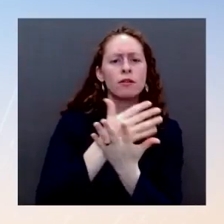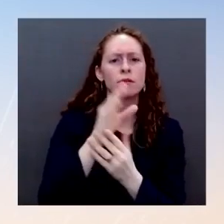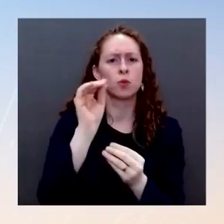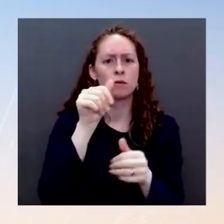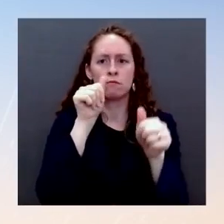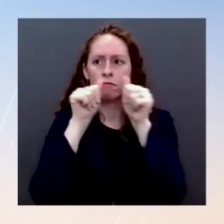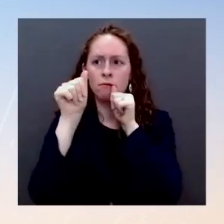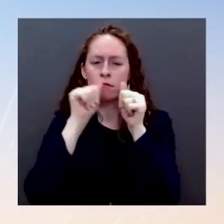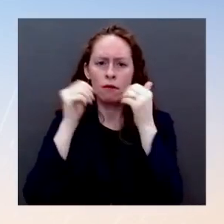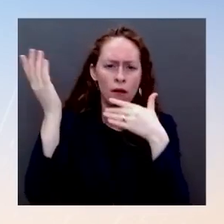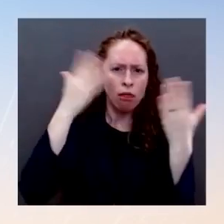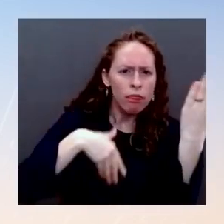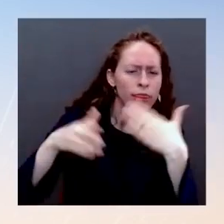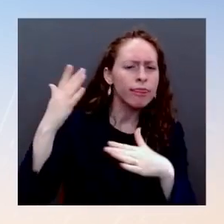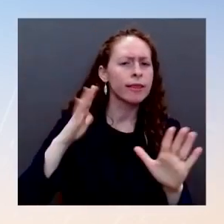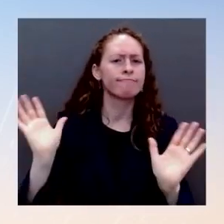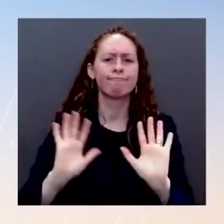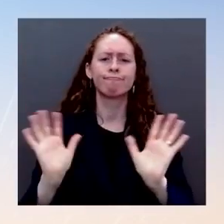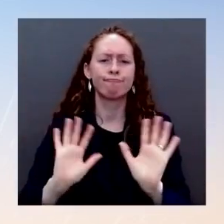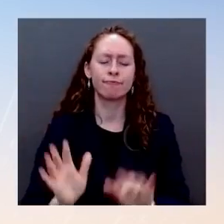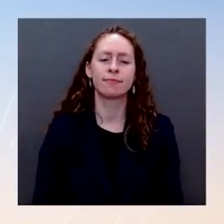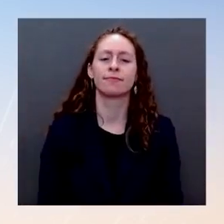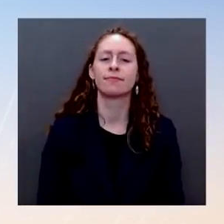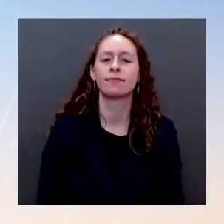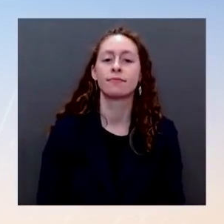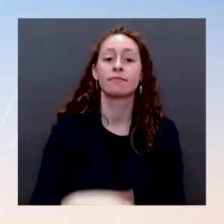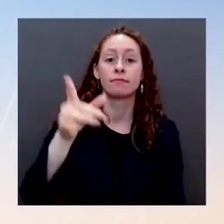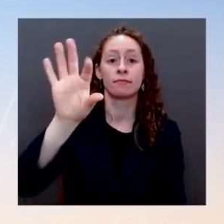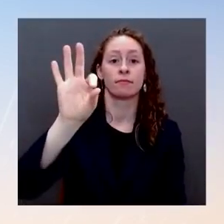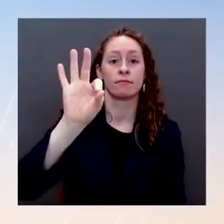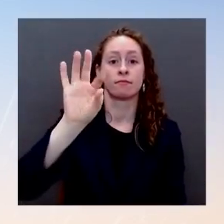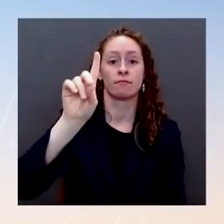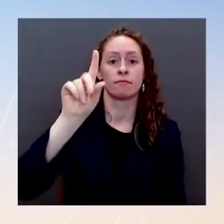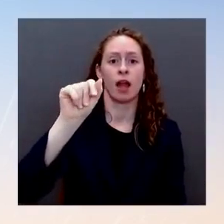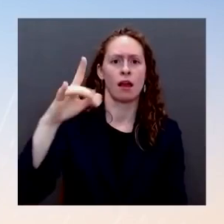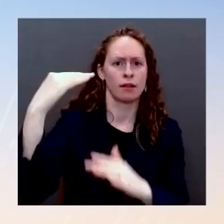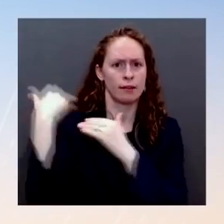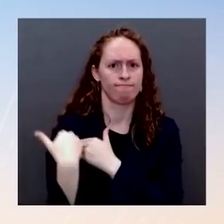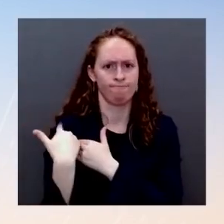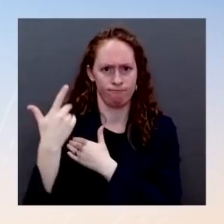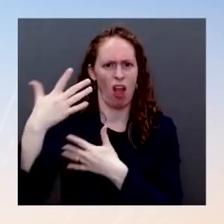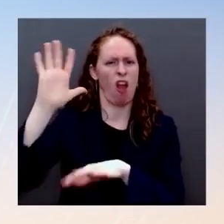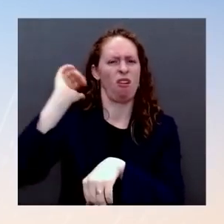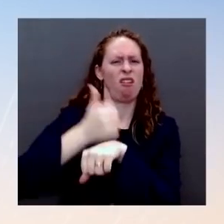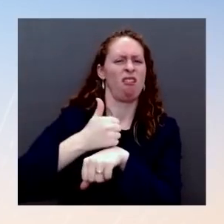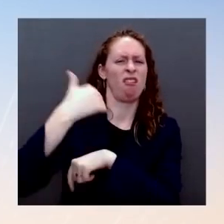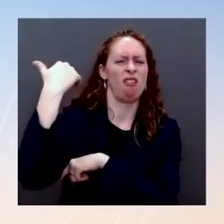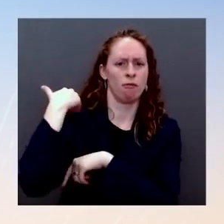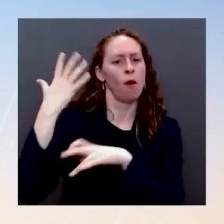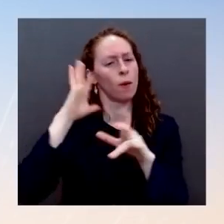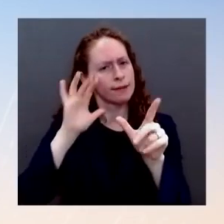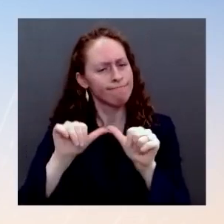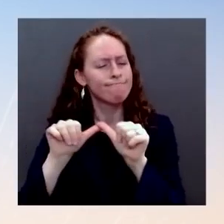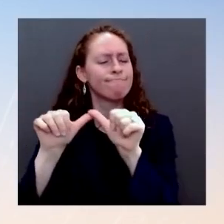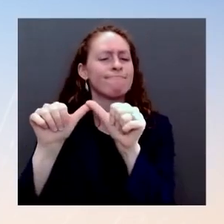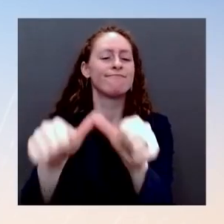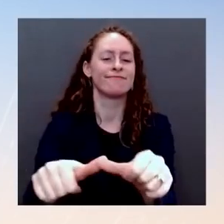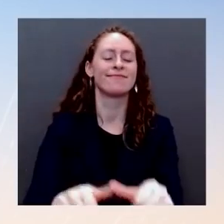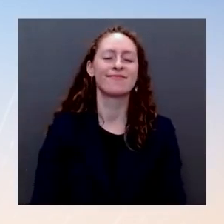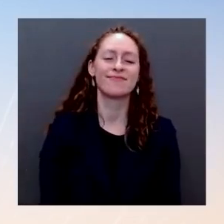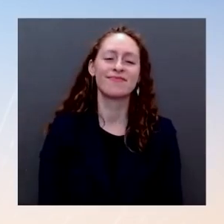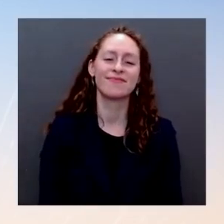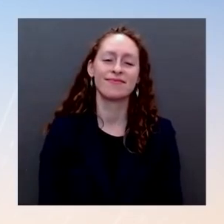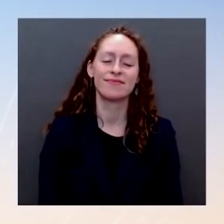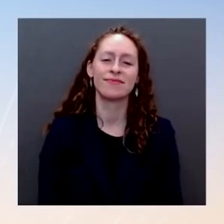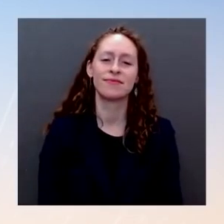to build on that. Also, just wanted to highlight that yesterday the Department of Justice announced two important new steps to address gun violence and keep guns out